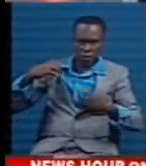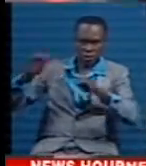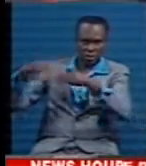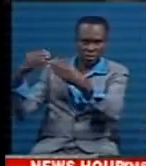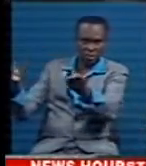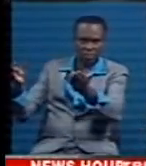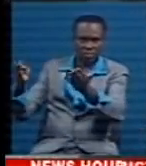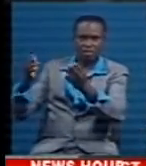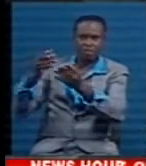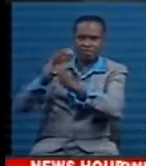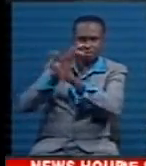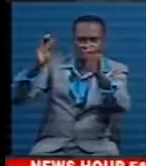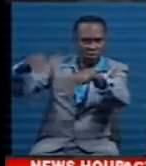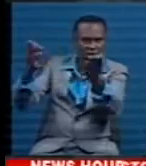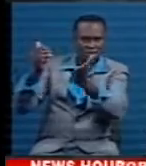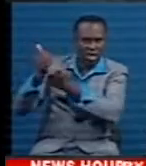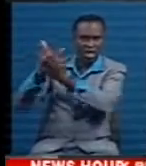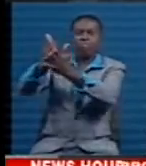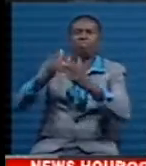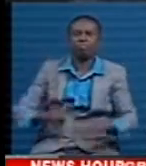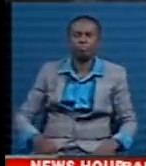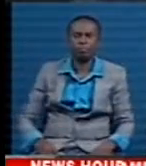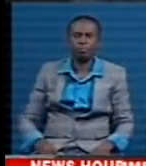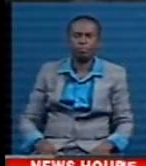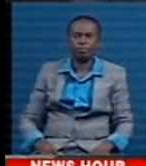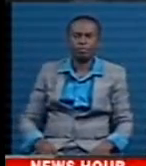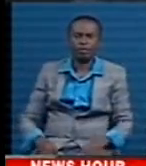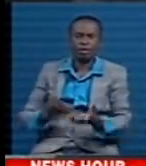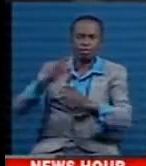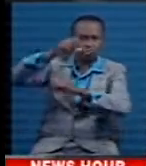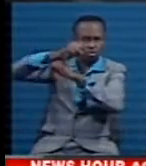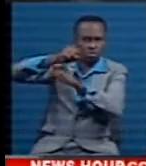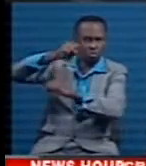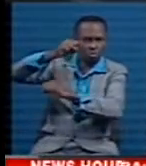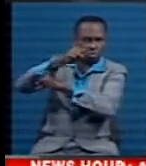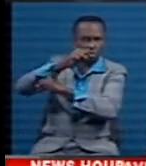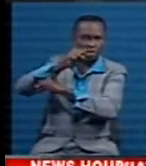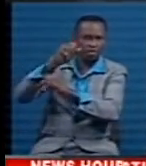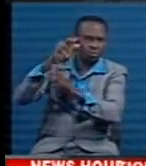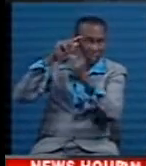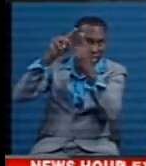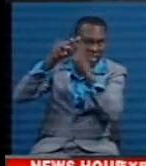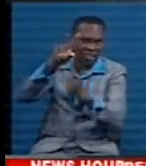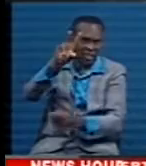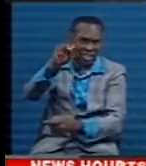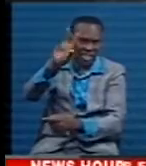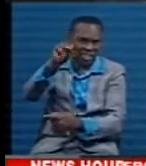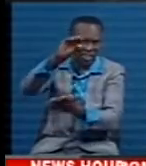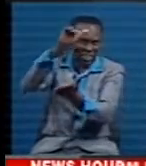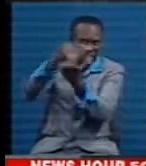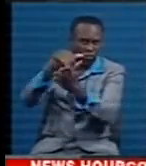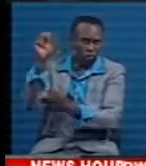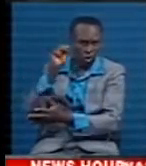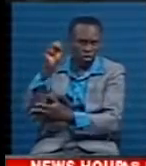artifacts were auctioned to aid the fundraising process. The targeted sponsorship package is $30,000. The chairman of the